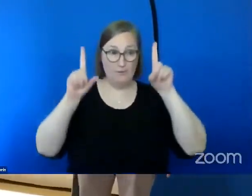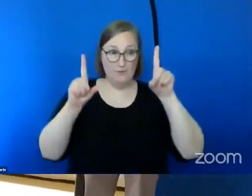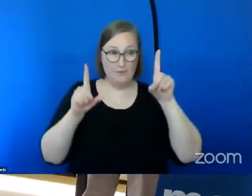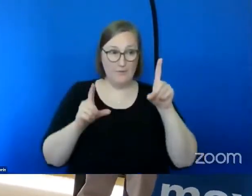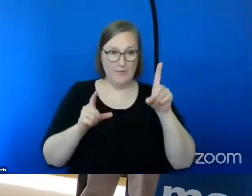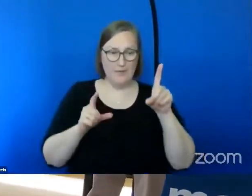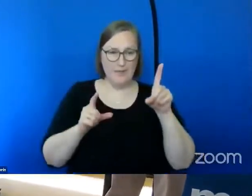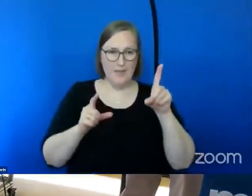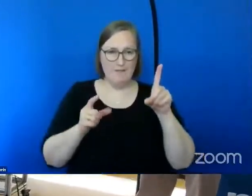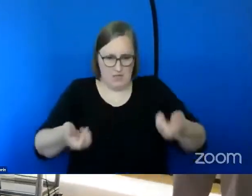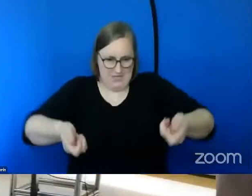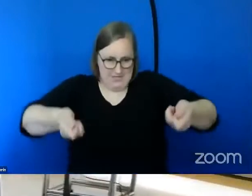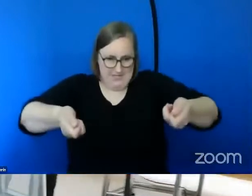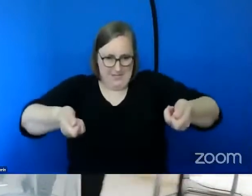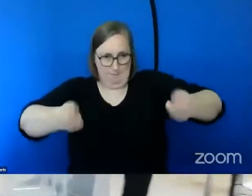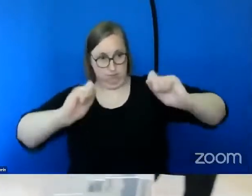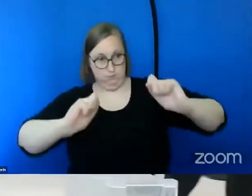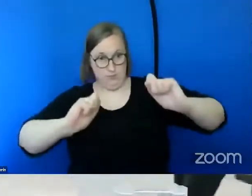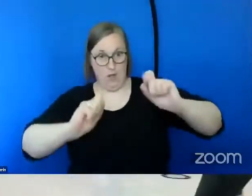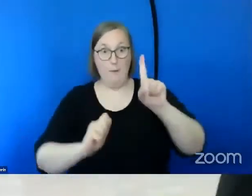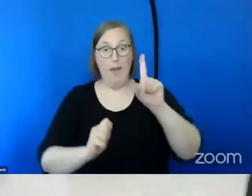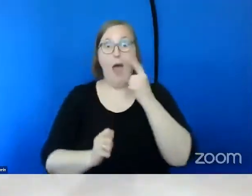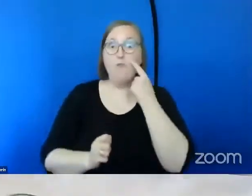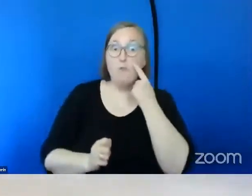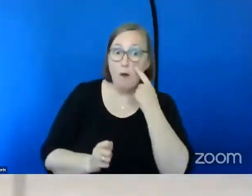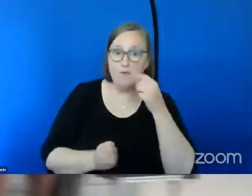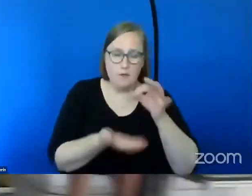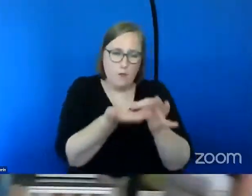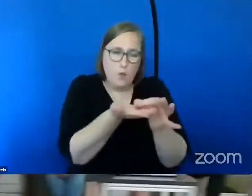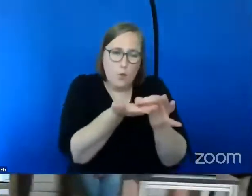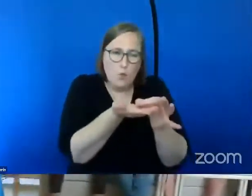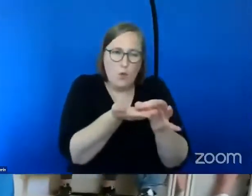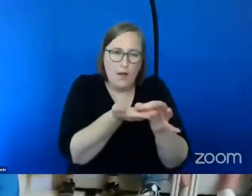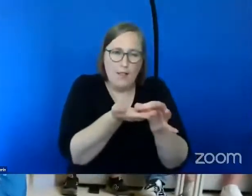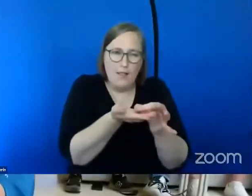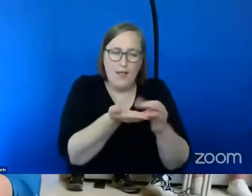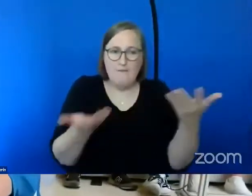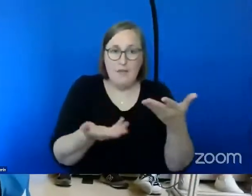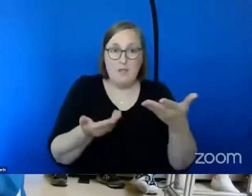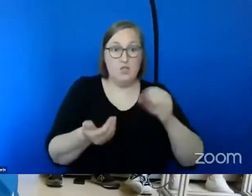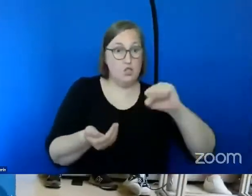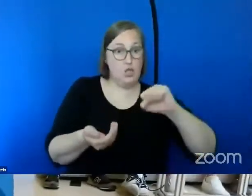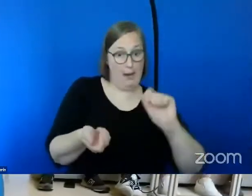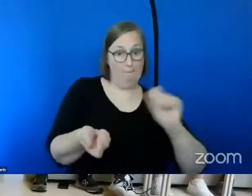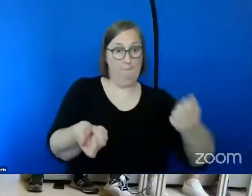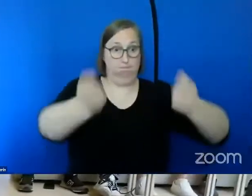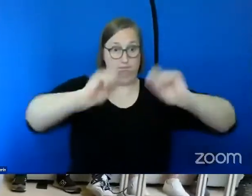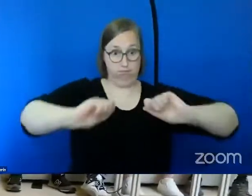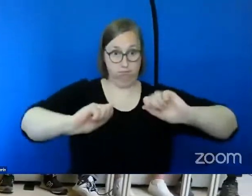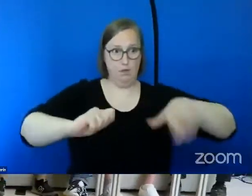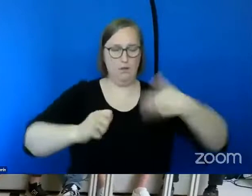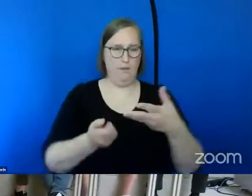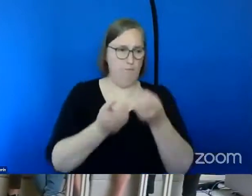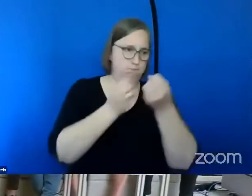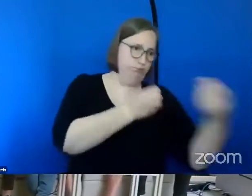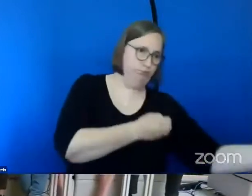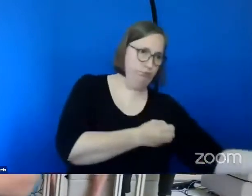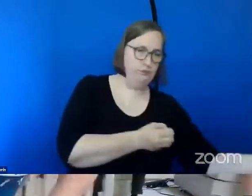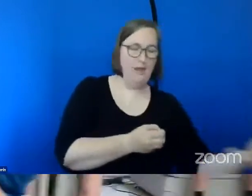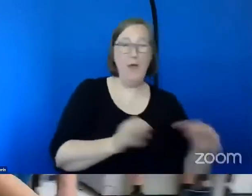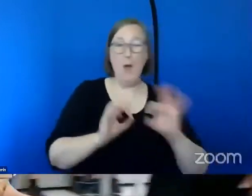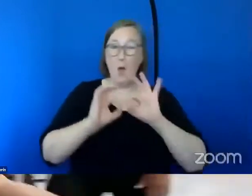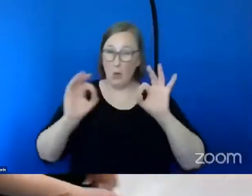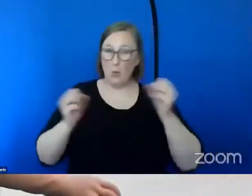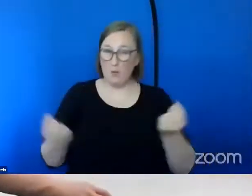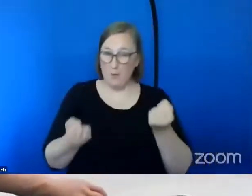only 10 seconds on the clock. Niska takes the credit card as his first of the 8 pieces, Roland. Yes, he's very